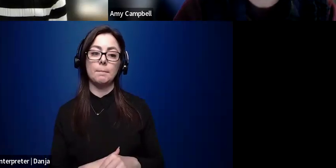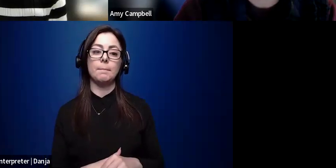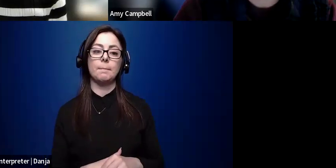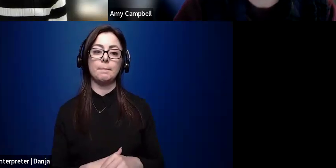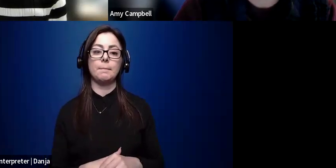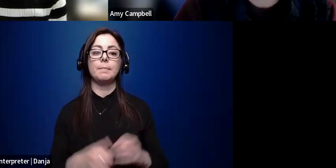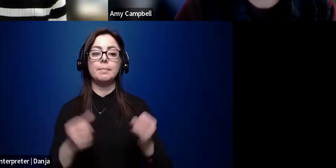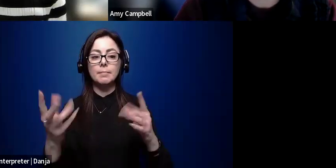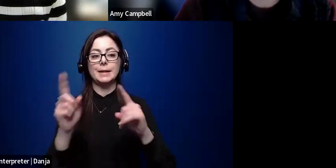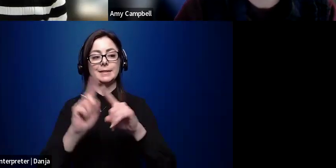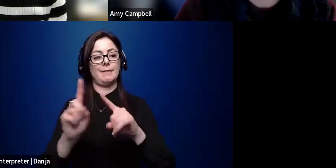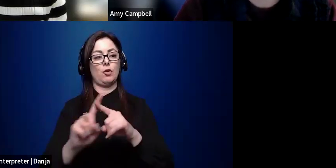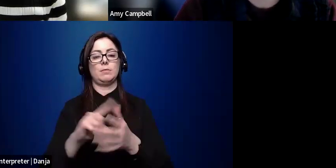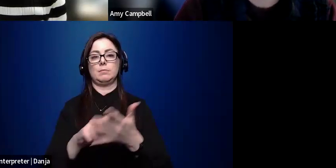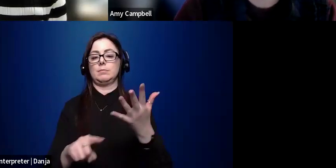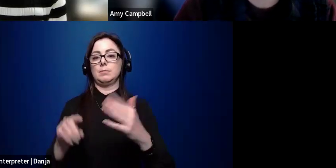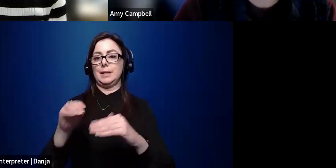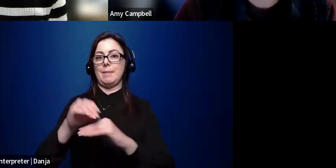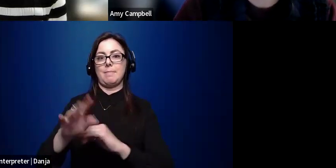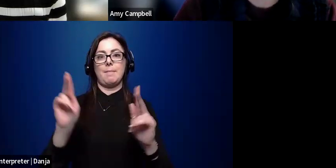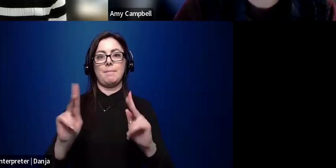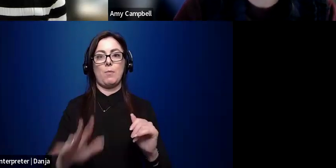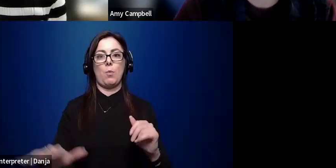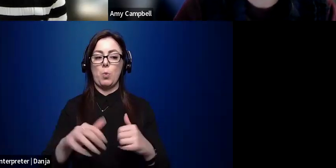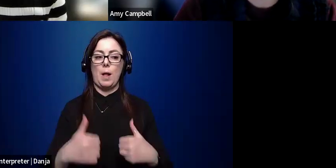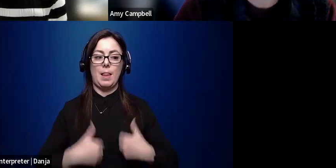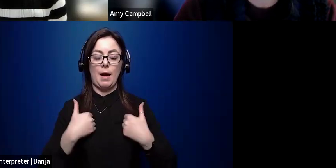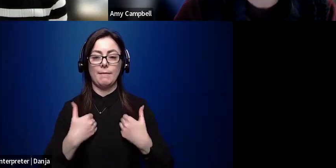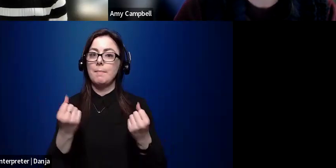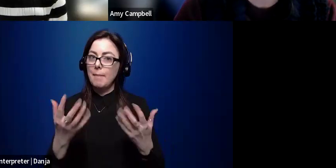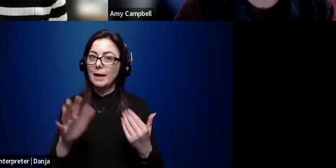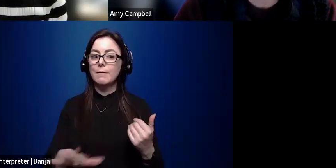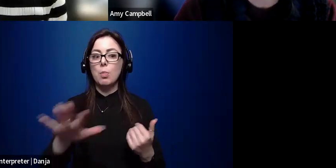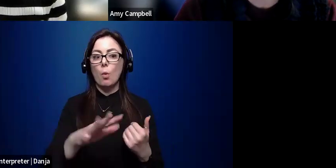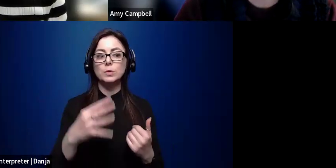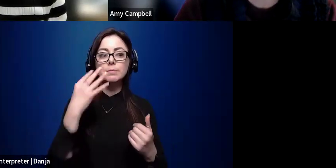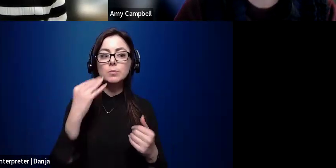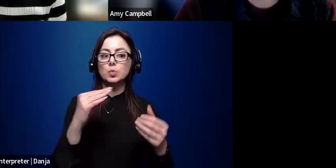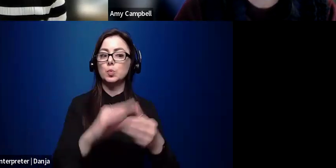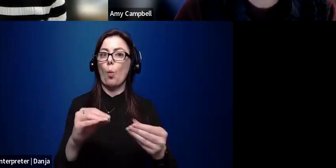impacts people's lives, and a lot of those stories need to be told.